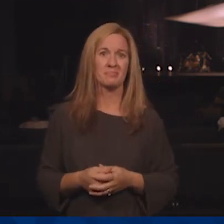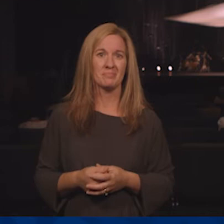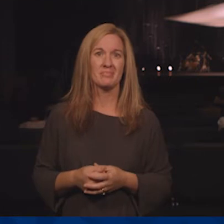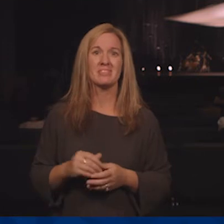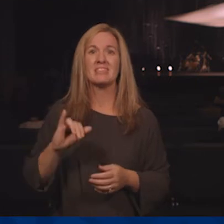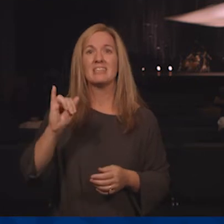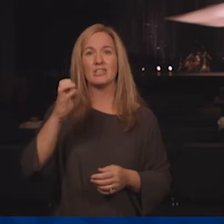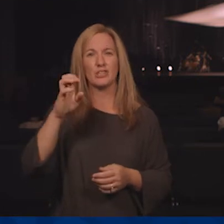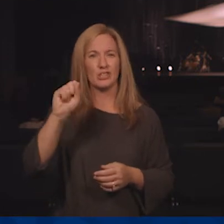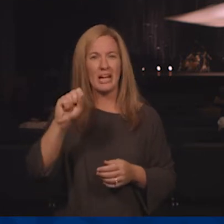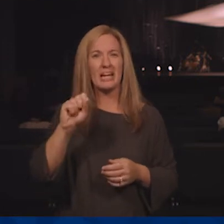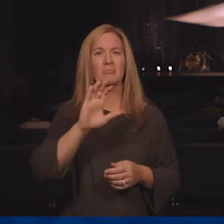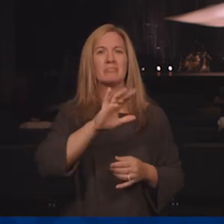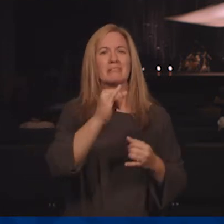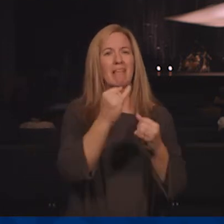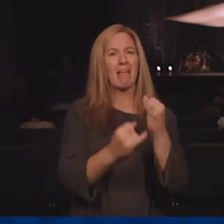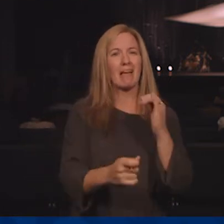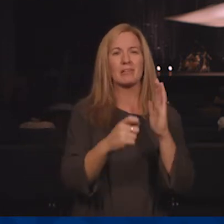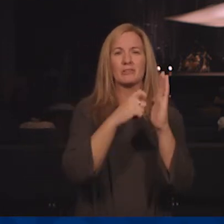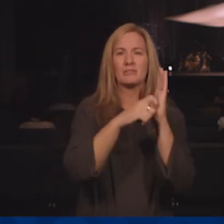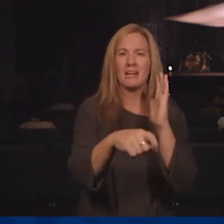James leaves us.